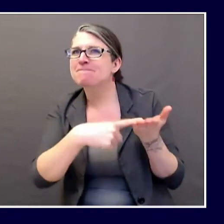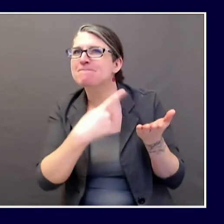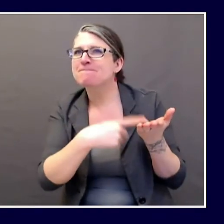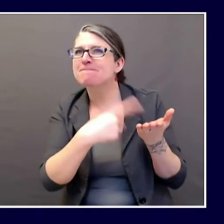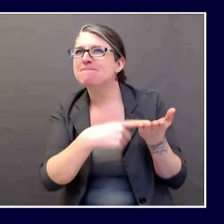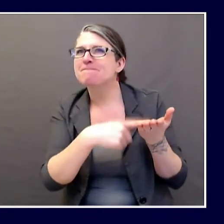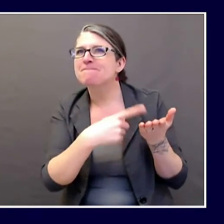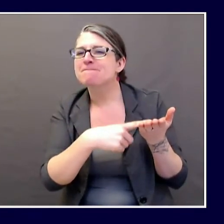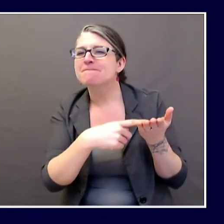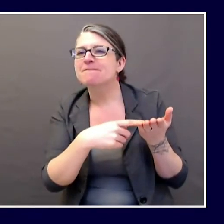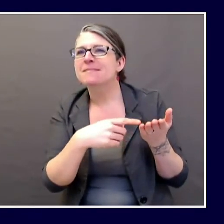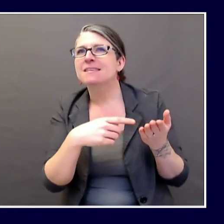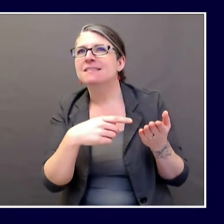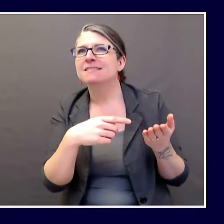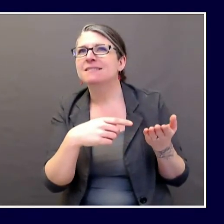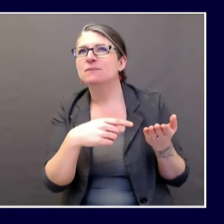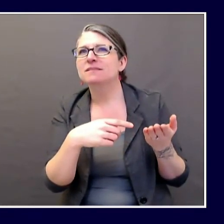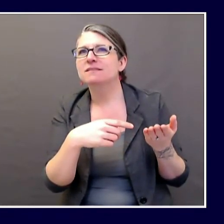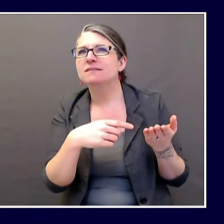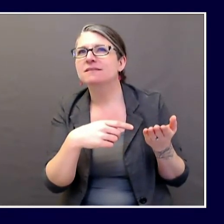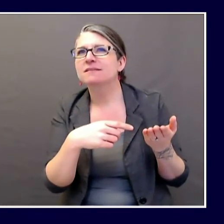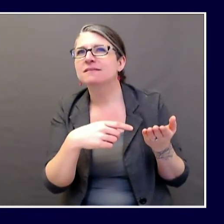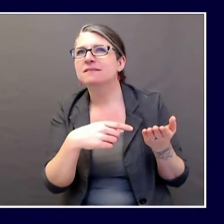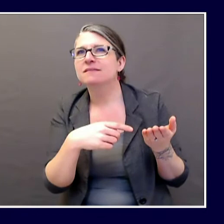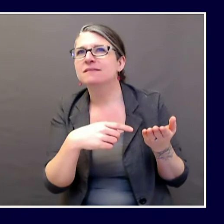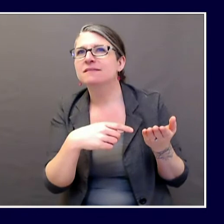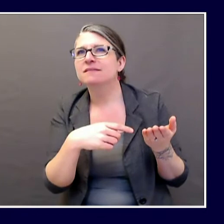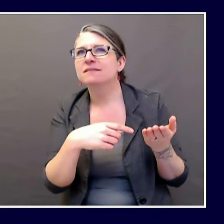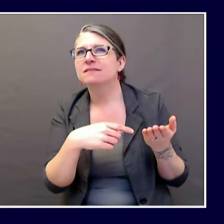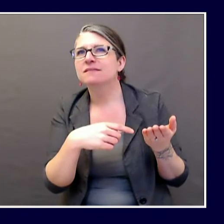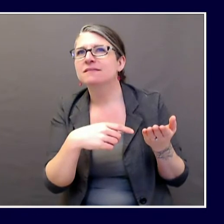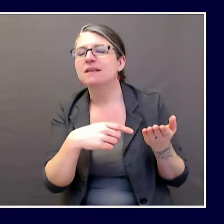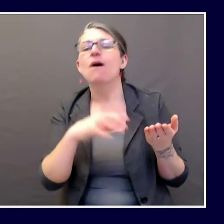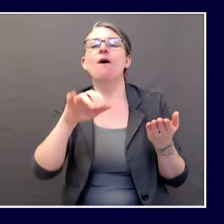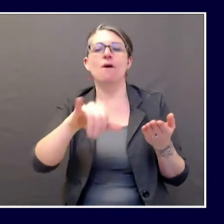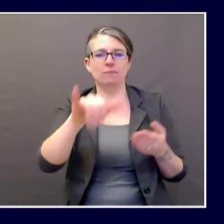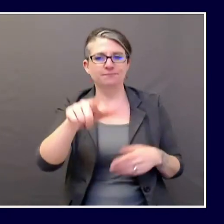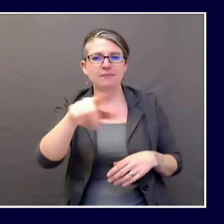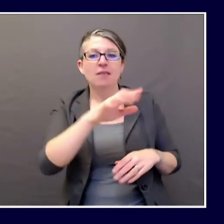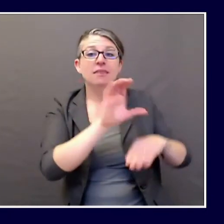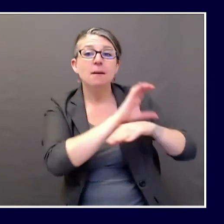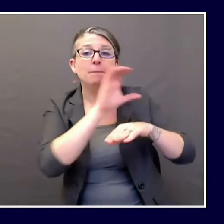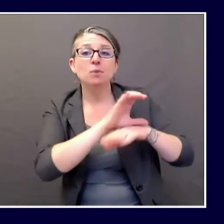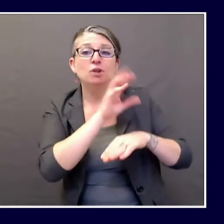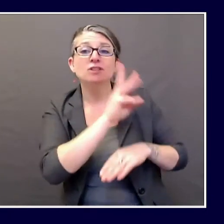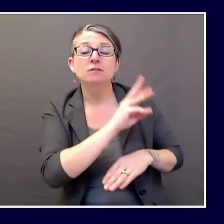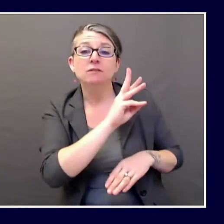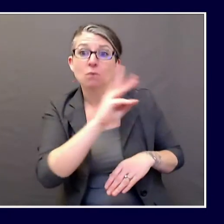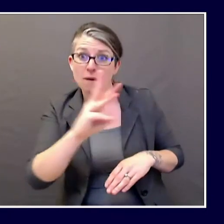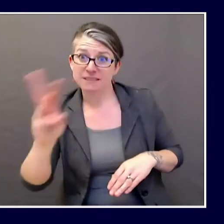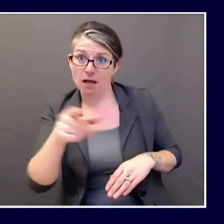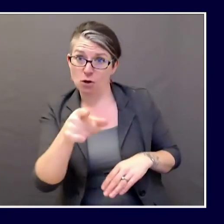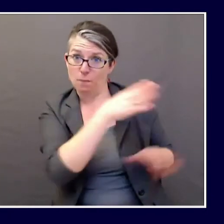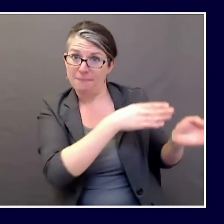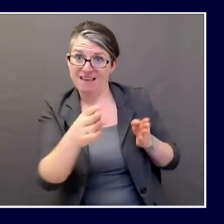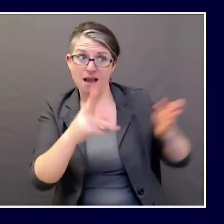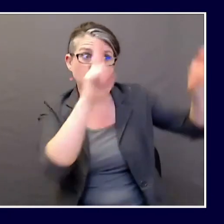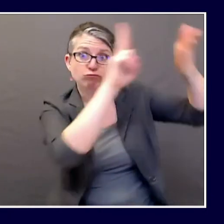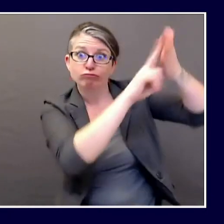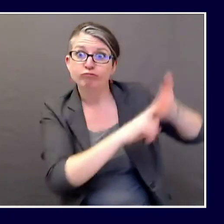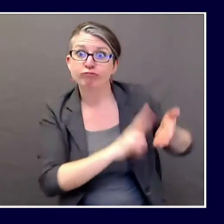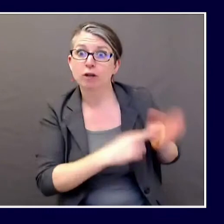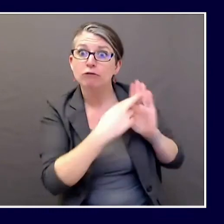right now that number, which I would be remiss if I didn't repeat it one more time,